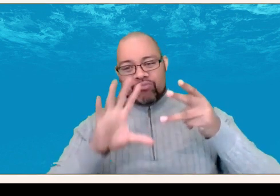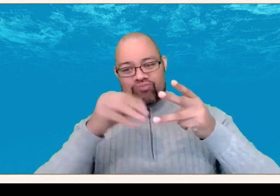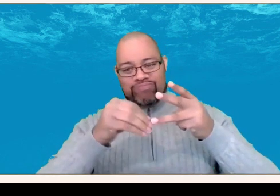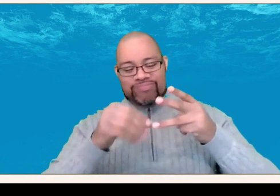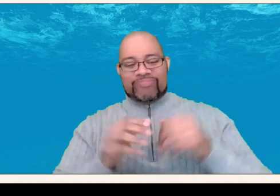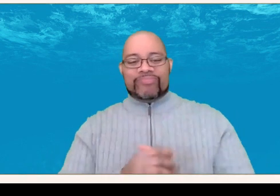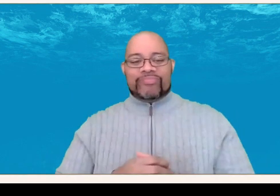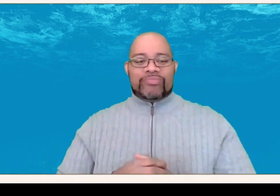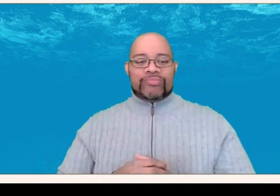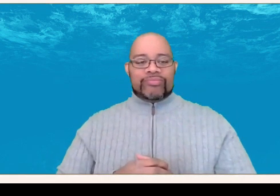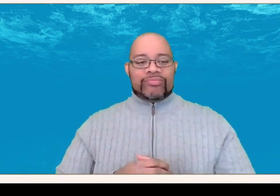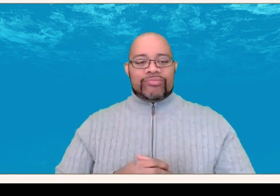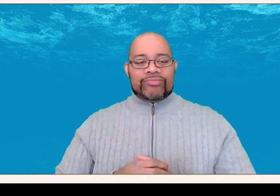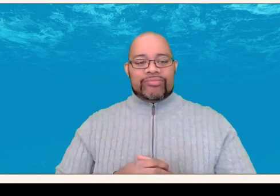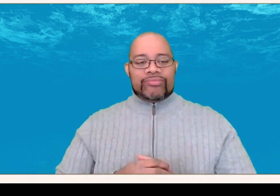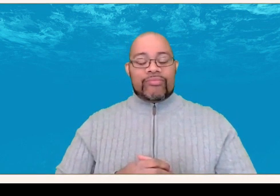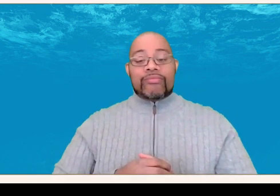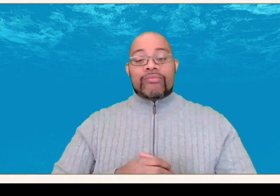group.